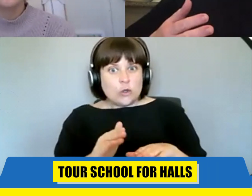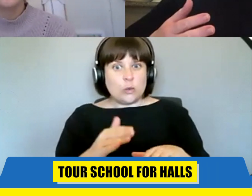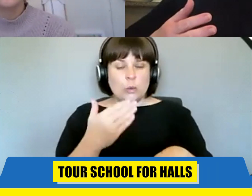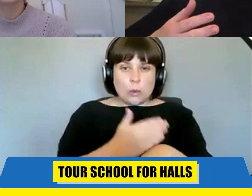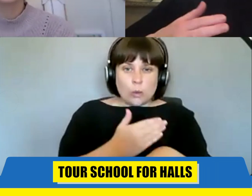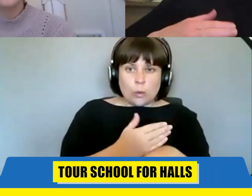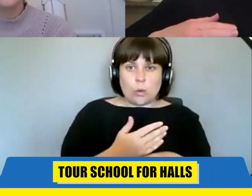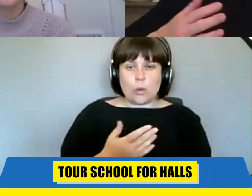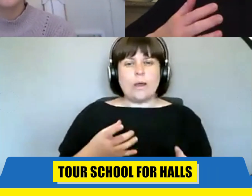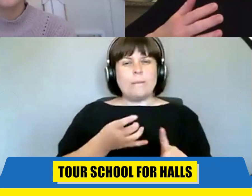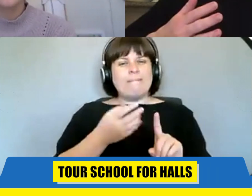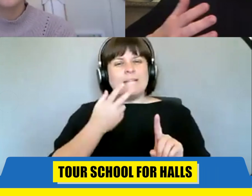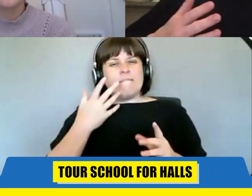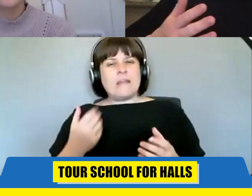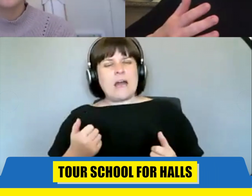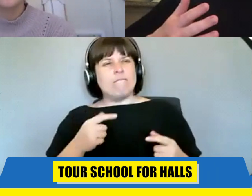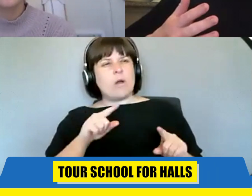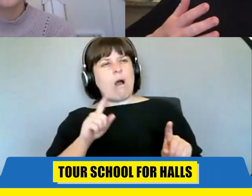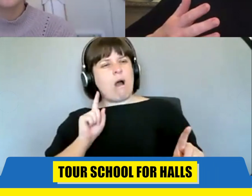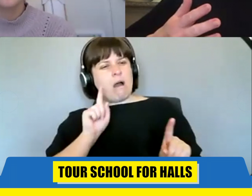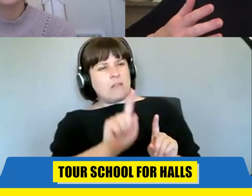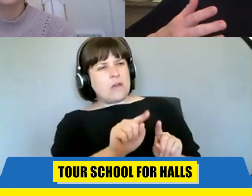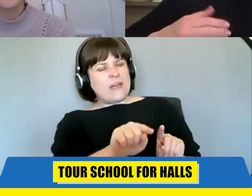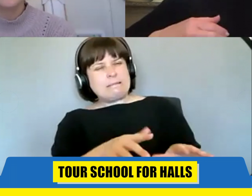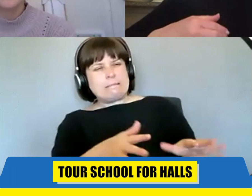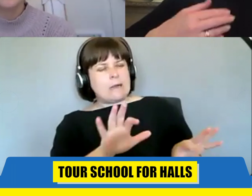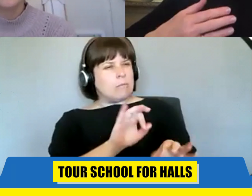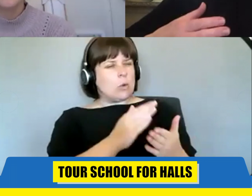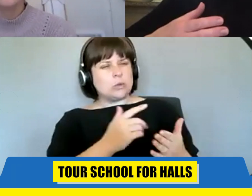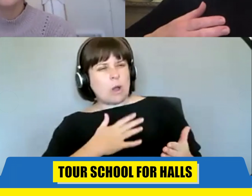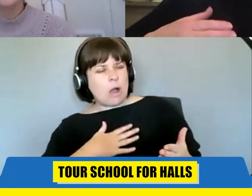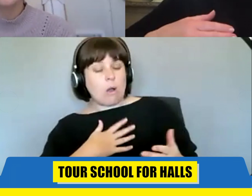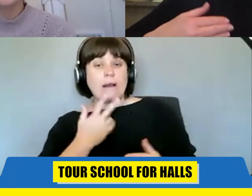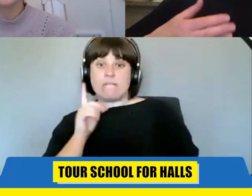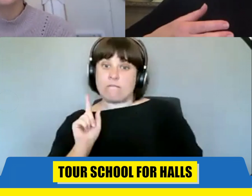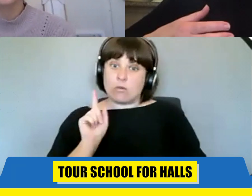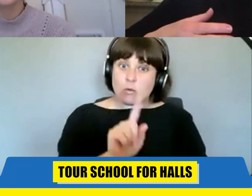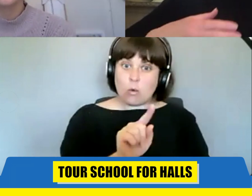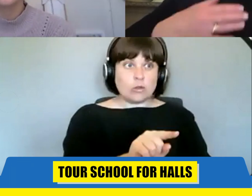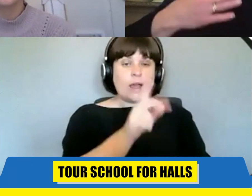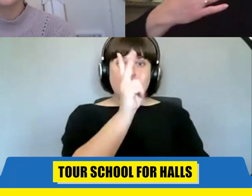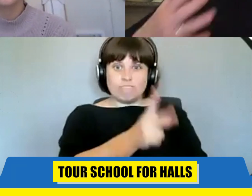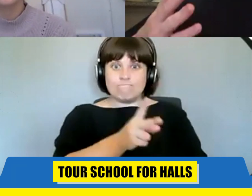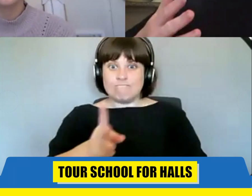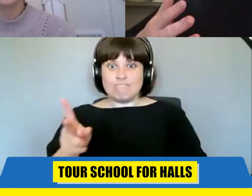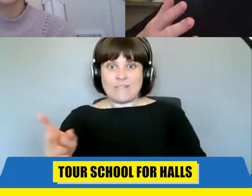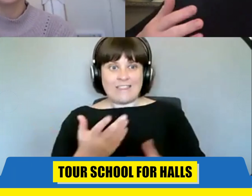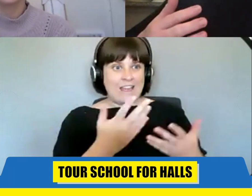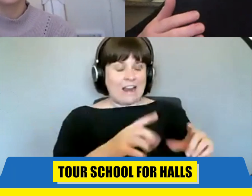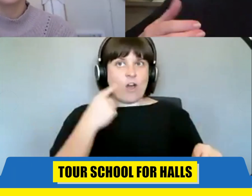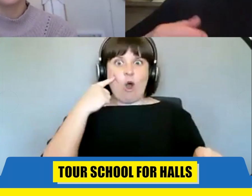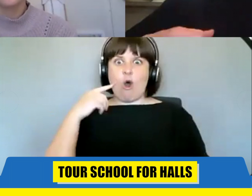sure before they went, I'm not sure I'm going to like this. If they've been to something like that repeatedly and they've walked out going, wow, that